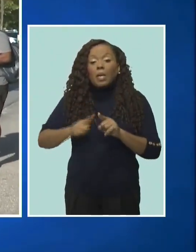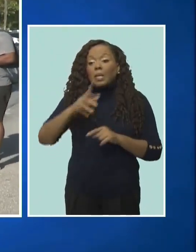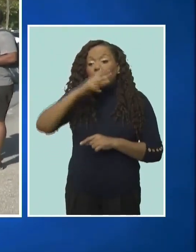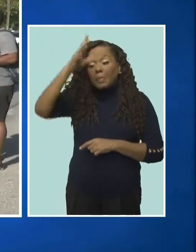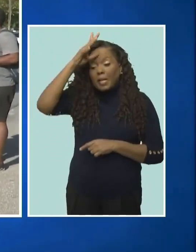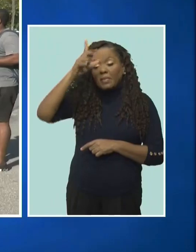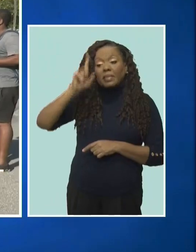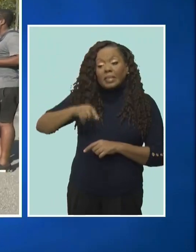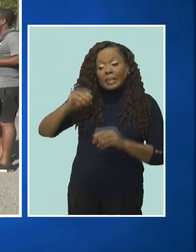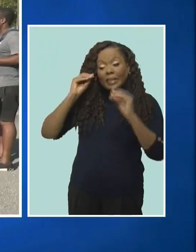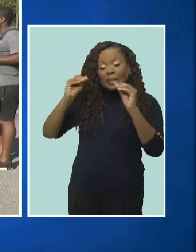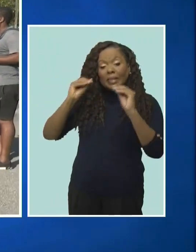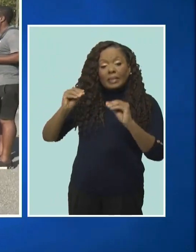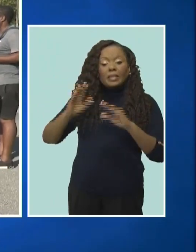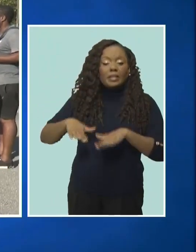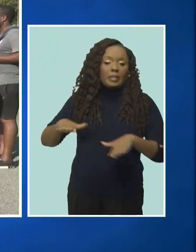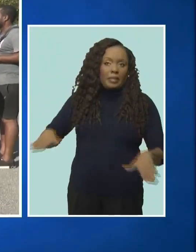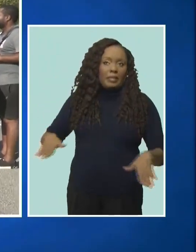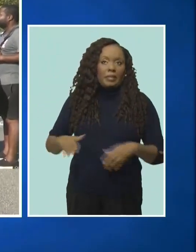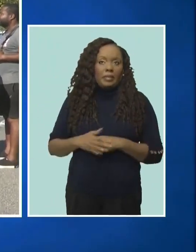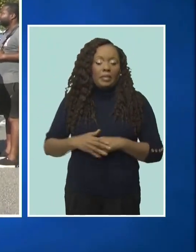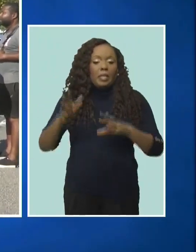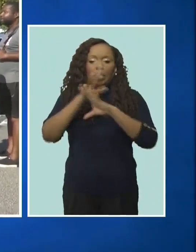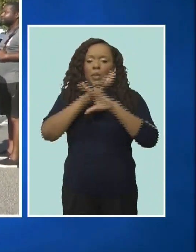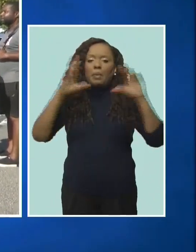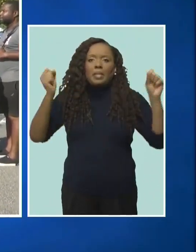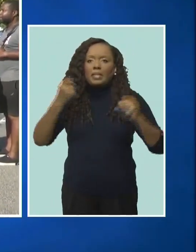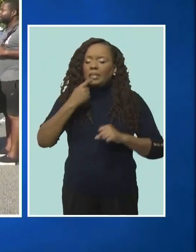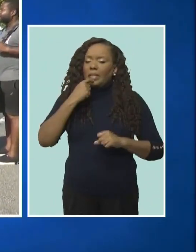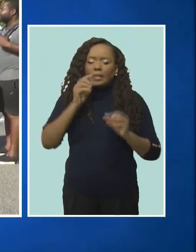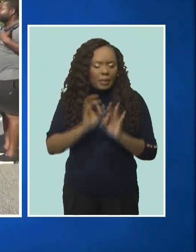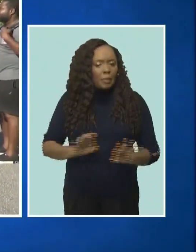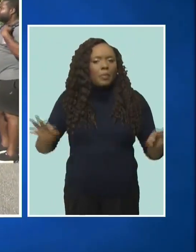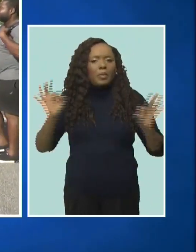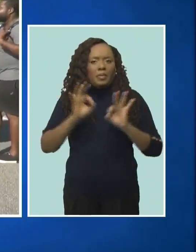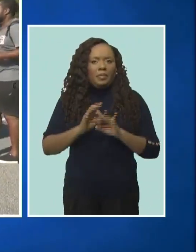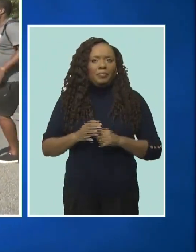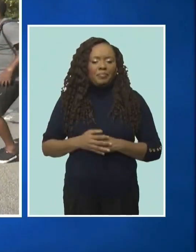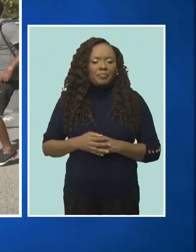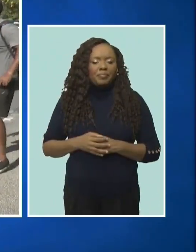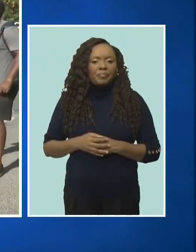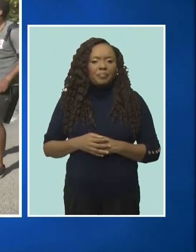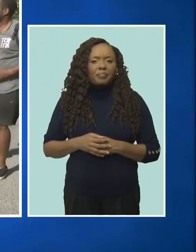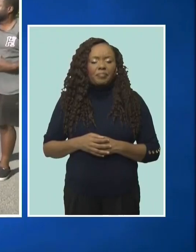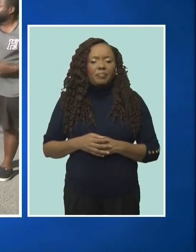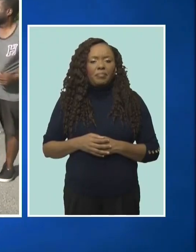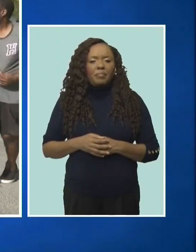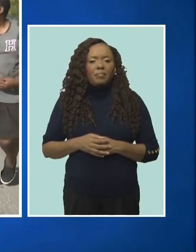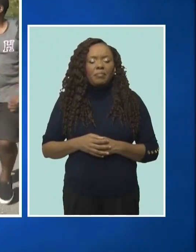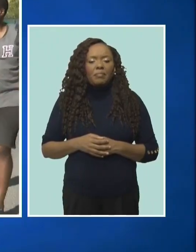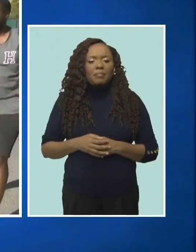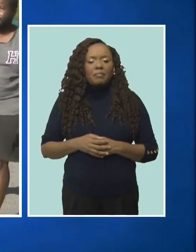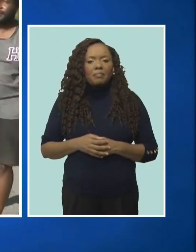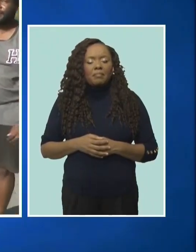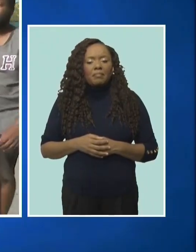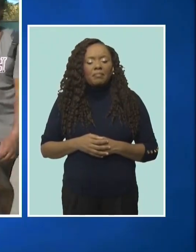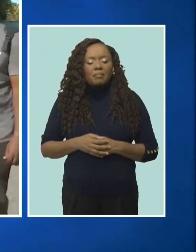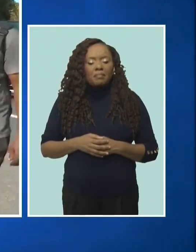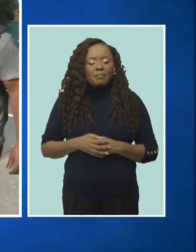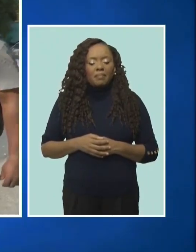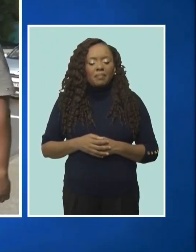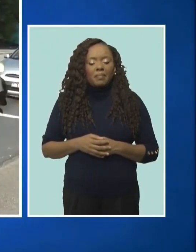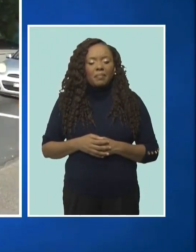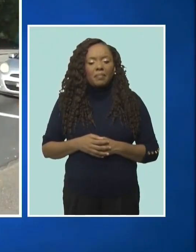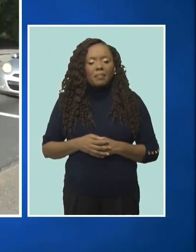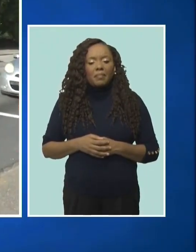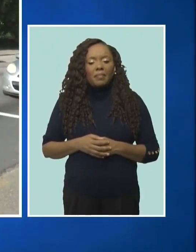Nicole Braffett says this is a must. These reminders, even if they can't take them out on their own, you used to have a big